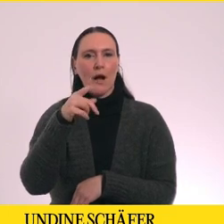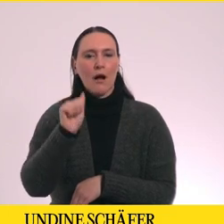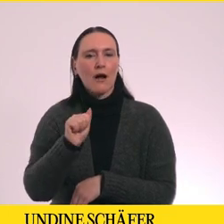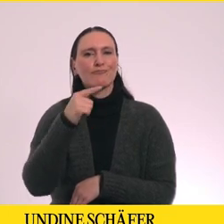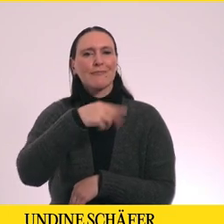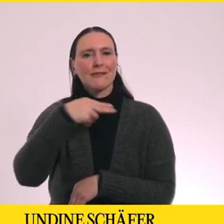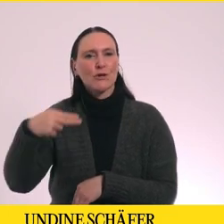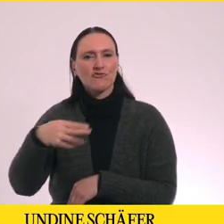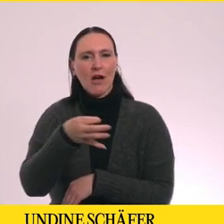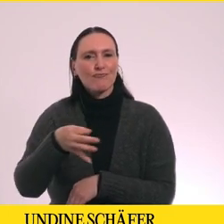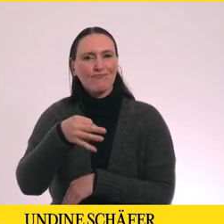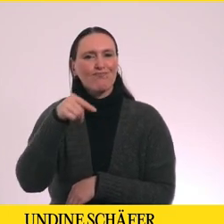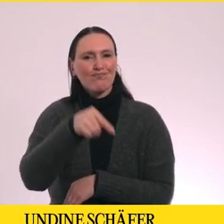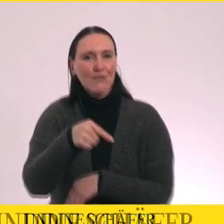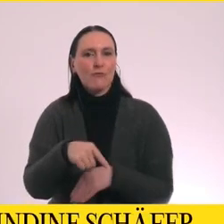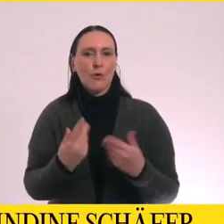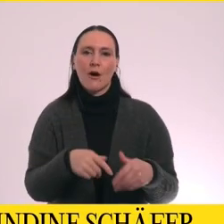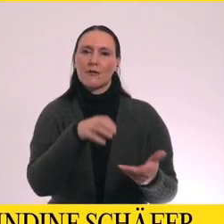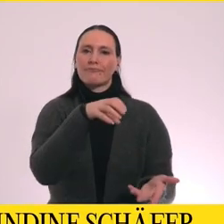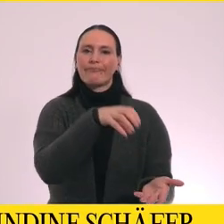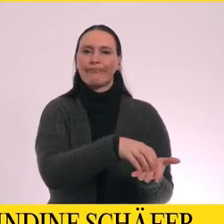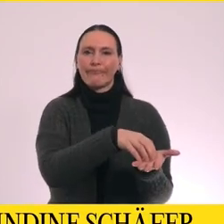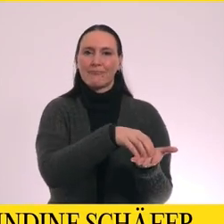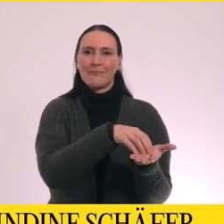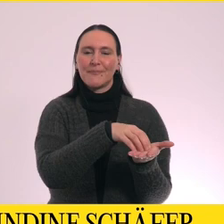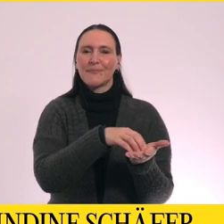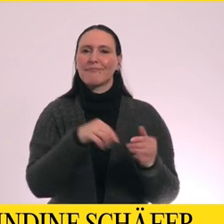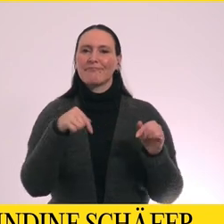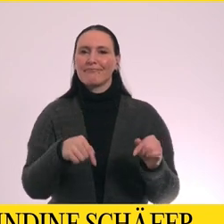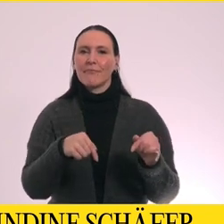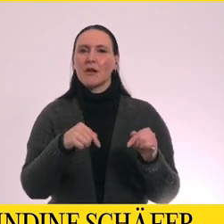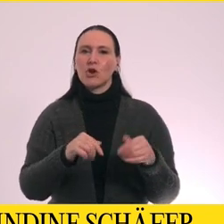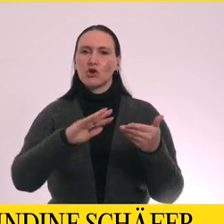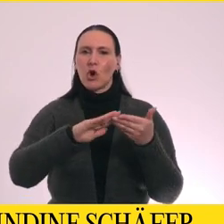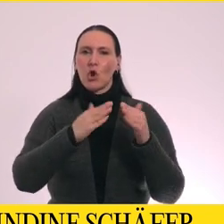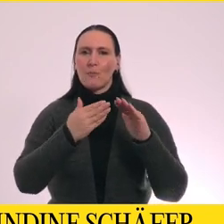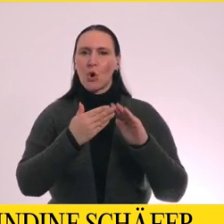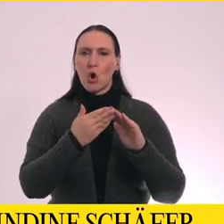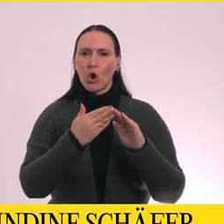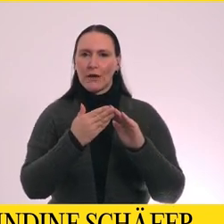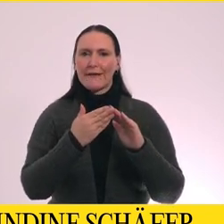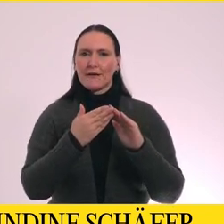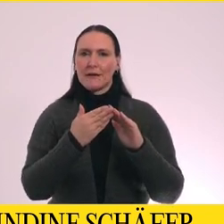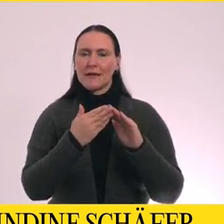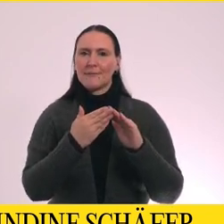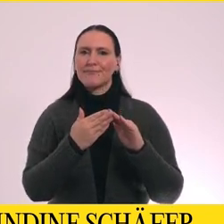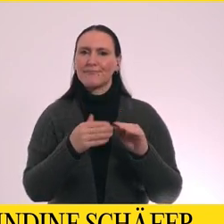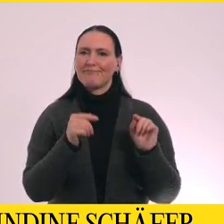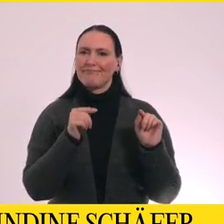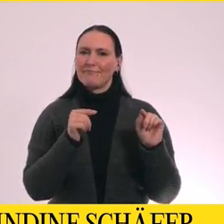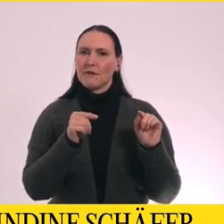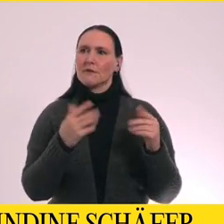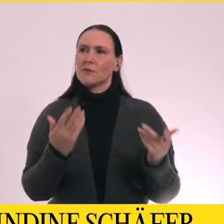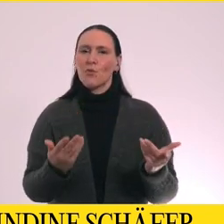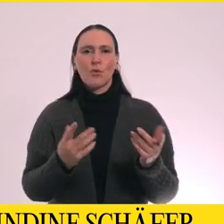know, I didn't, Lumbung is a practice of Ruan Grupa. It's actually a method,